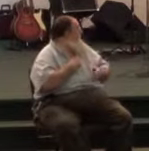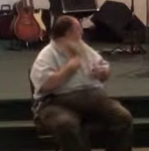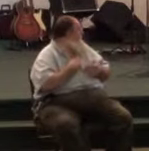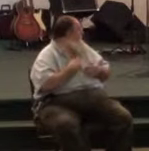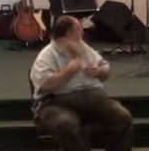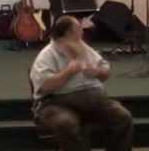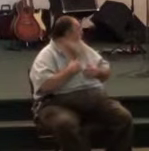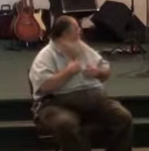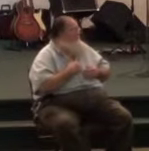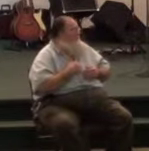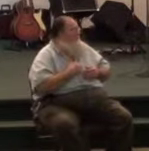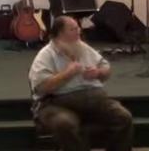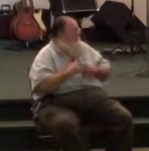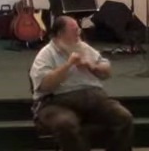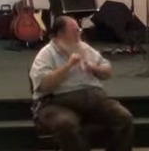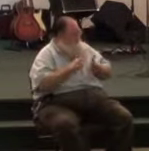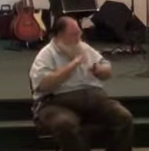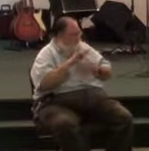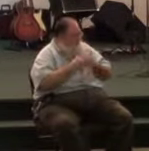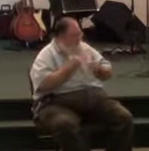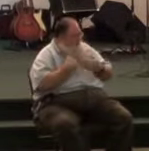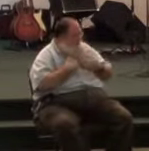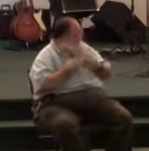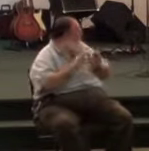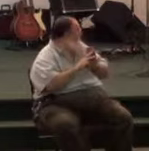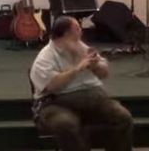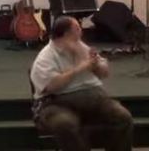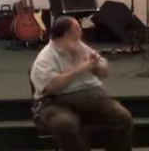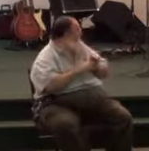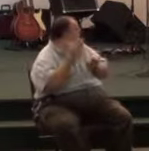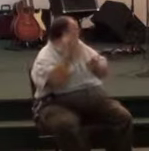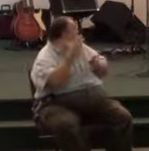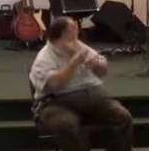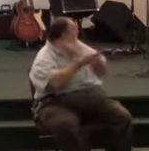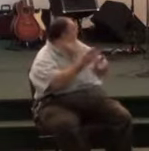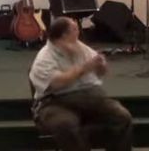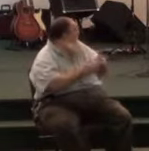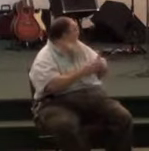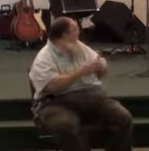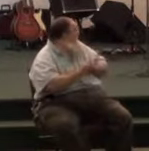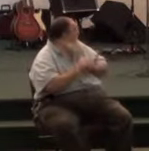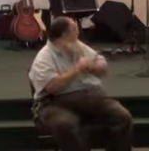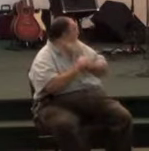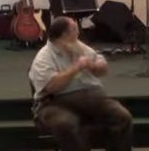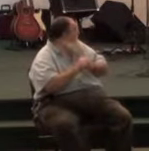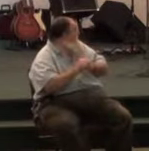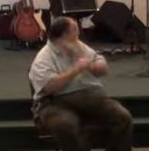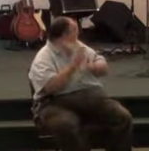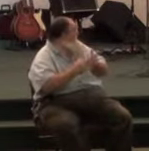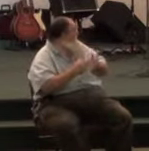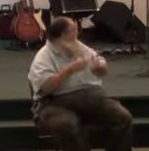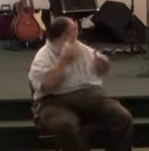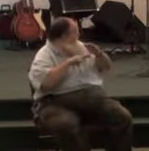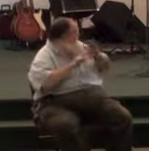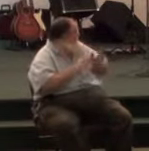witness. It was He who gave some to be apostles, some to be prophets, some to be evangelists,